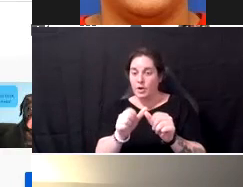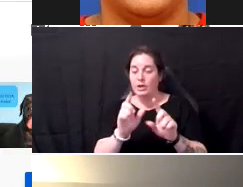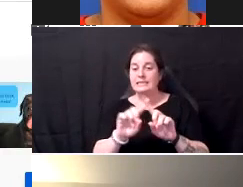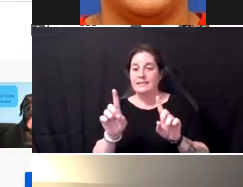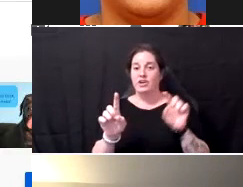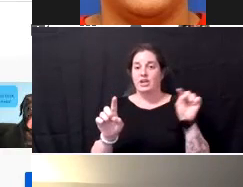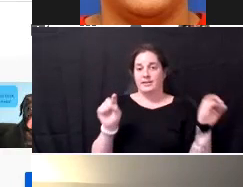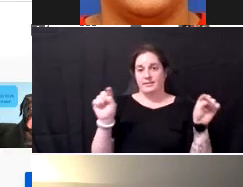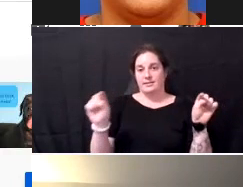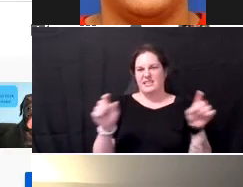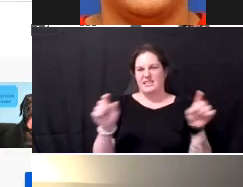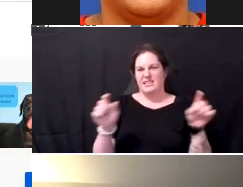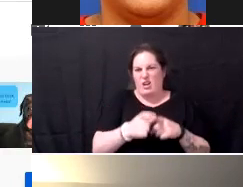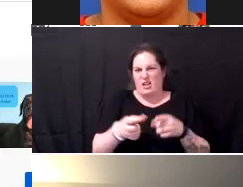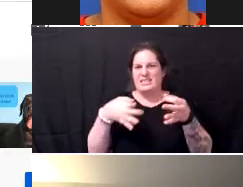that terminology.